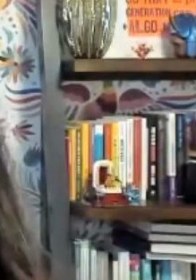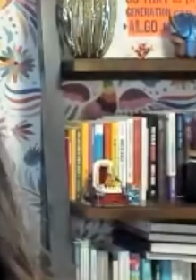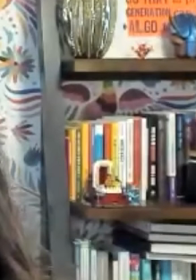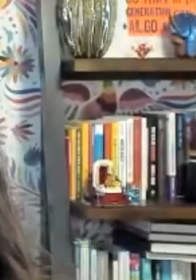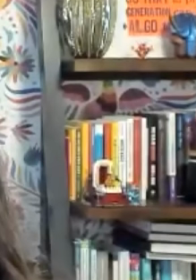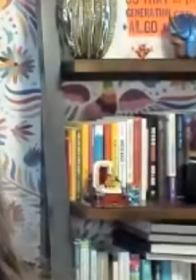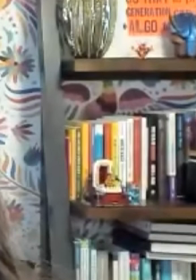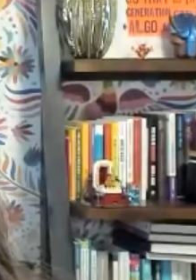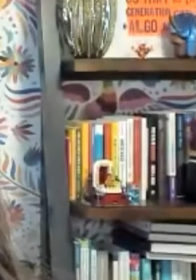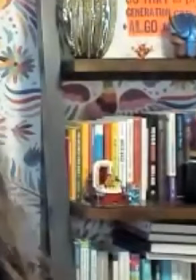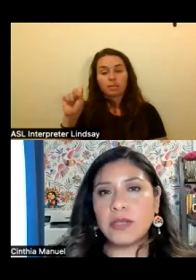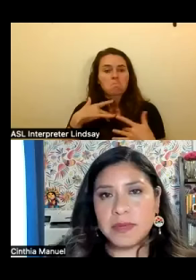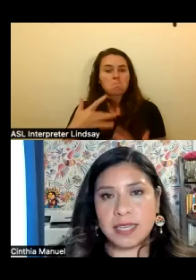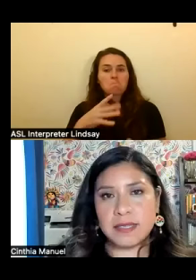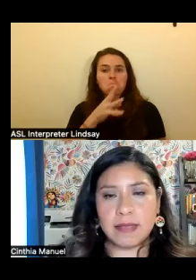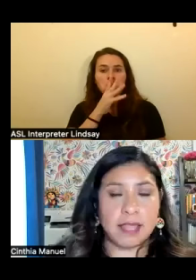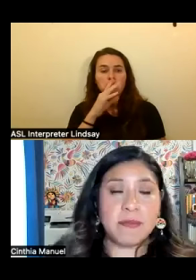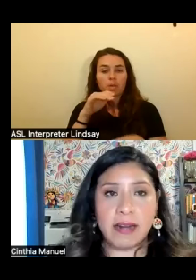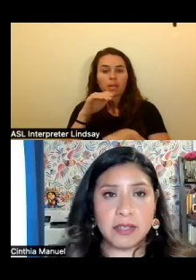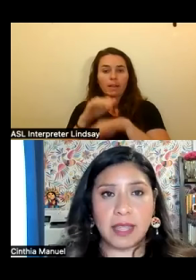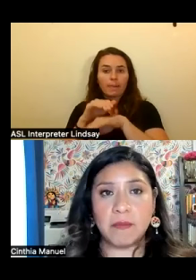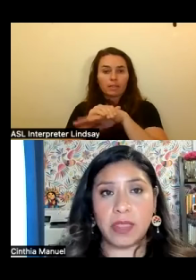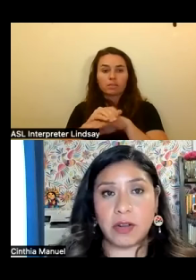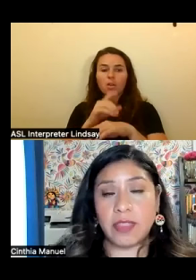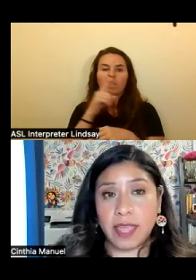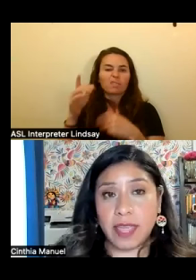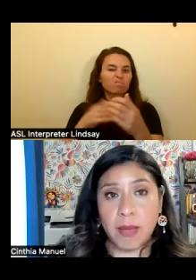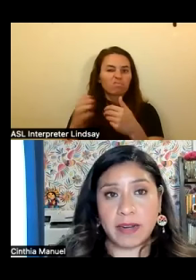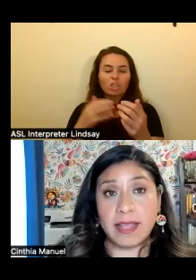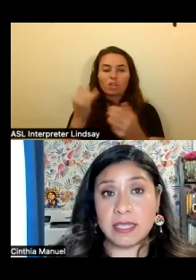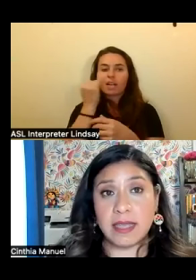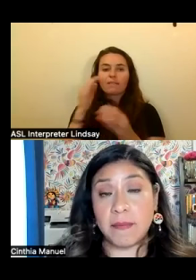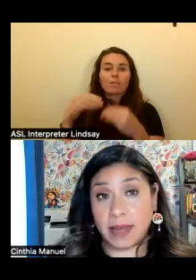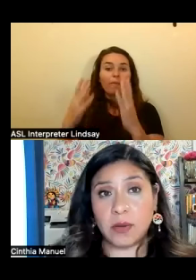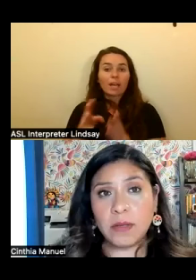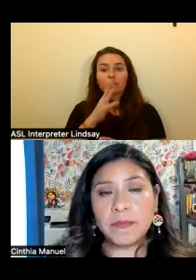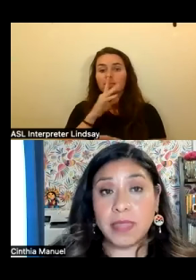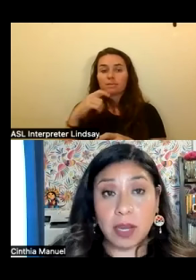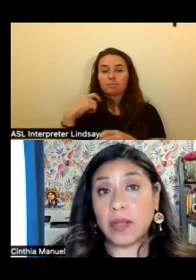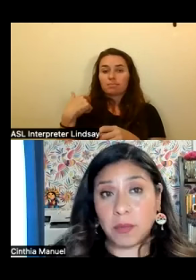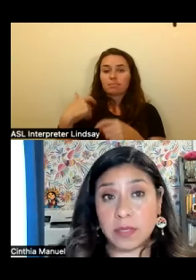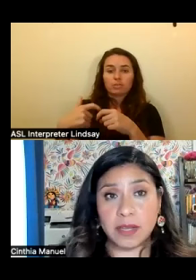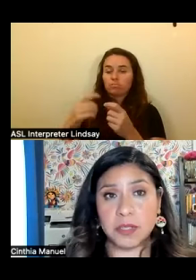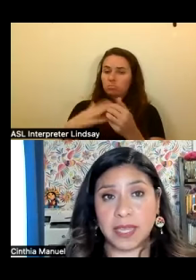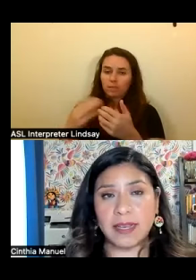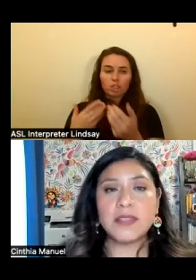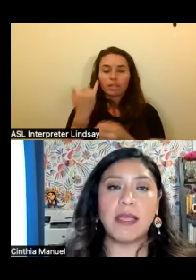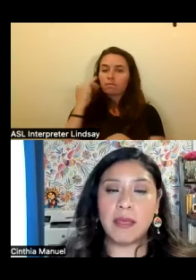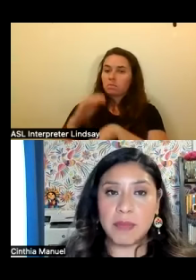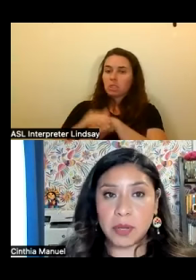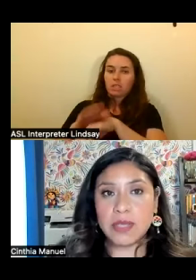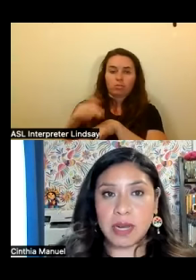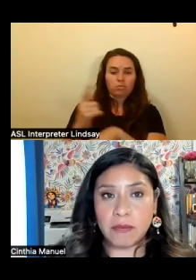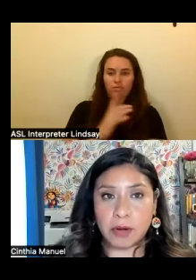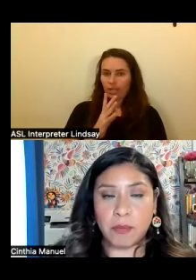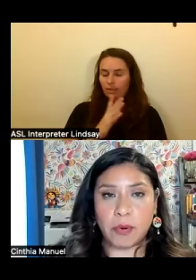or proficient in English, do know sometimes it doesn't matter to them whether or not they get a provider that's bilingual. They're okay with somebody who speaks English,